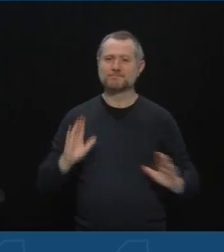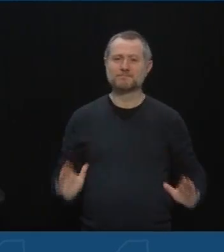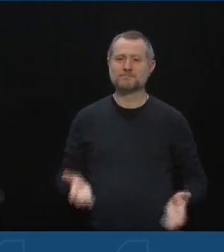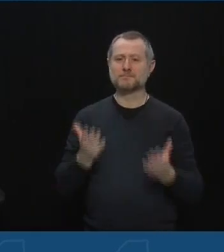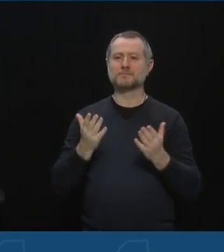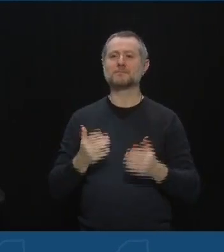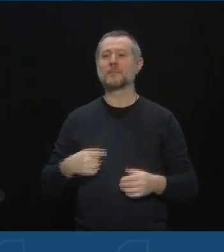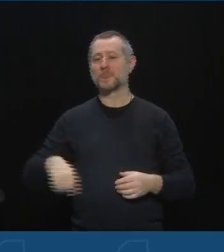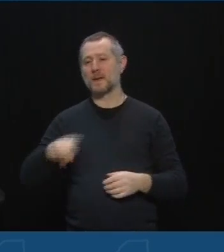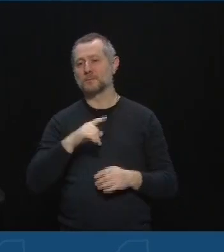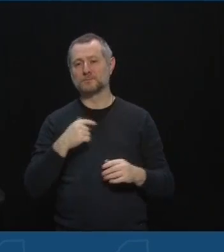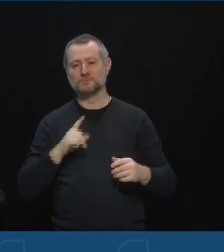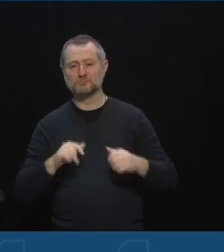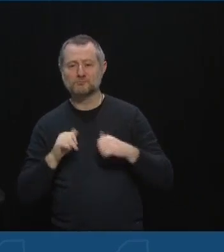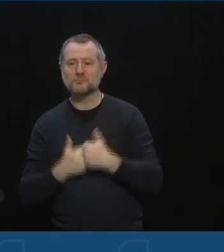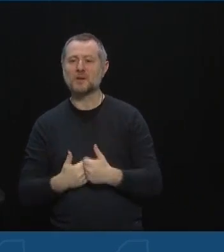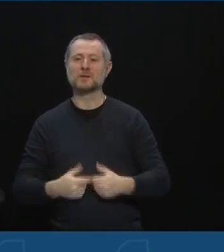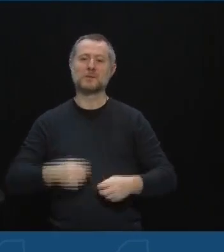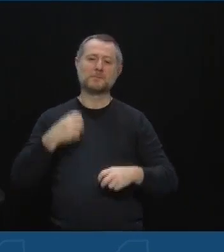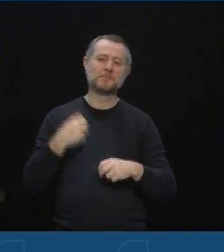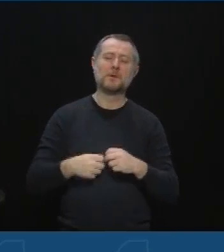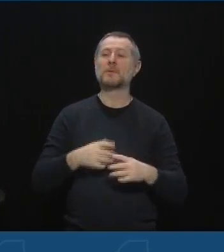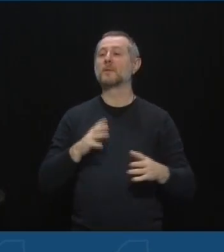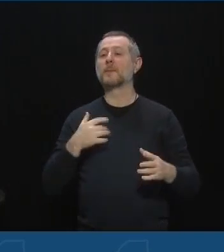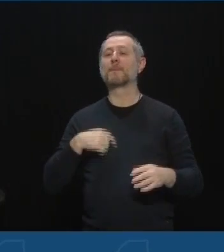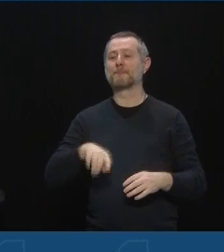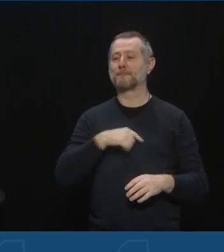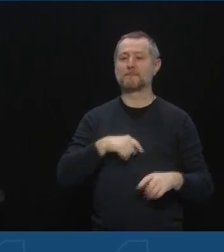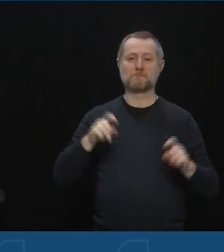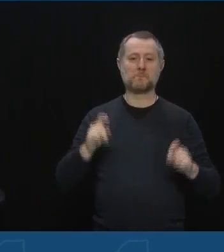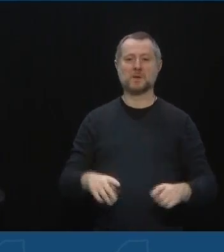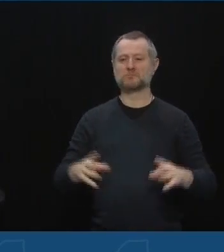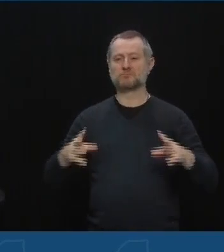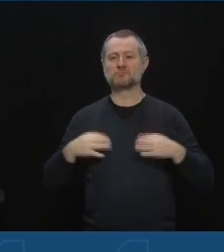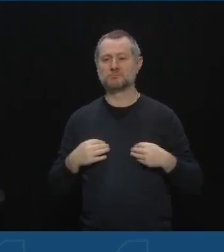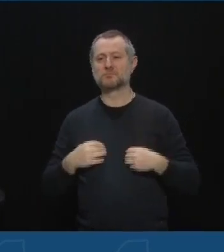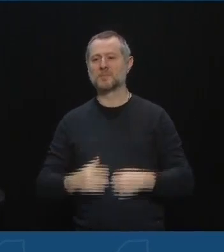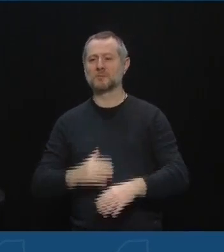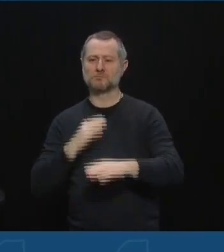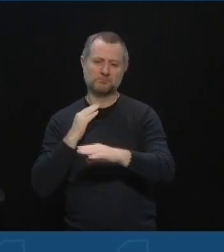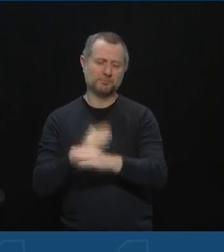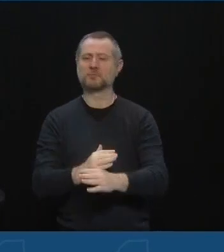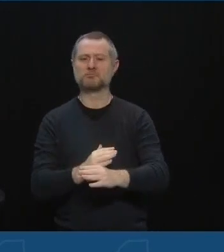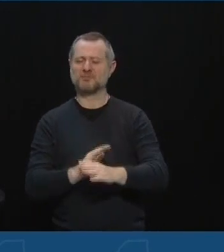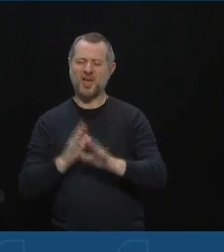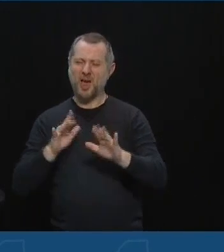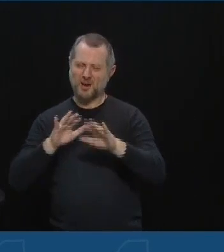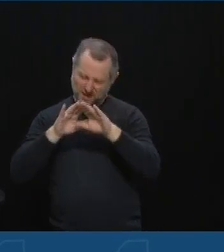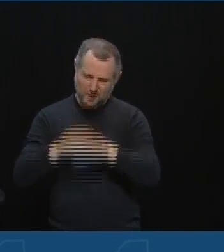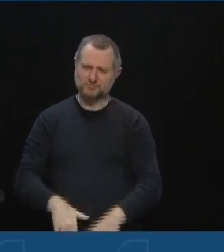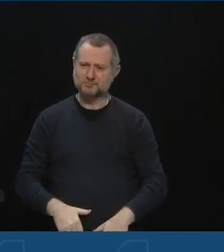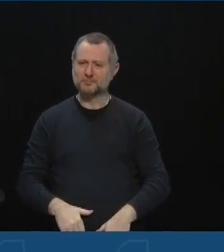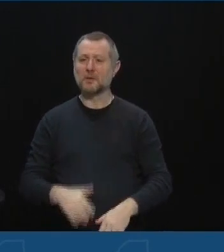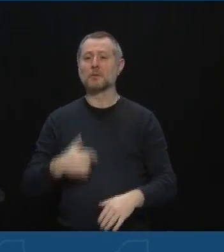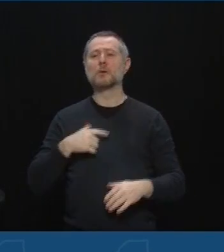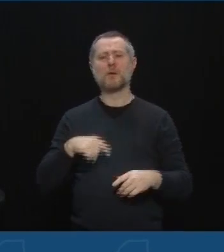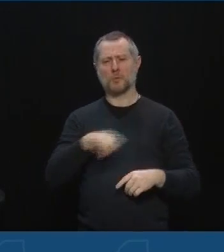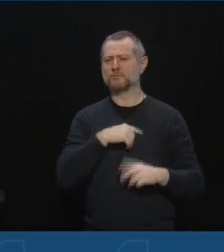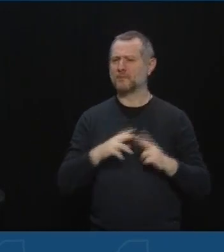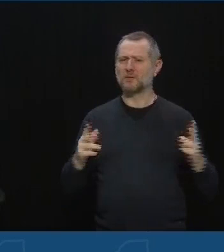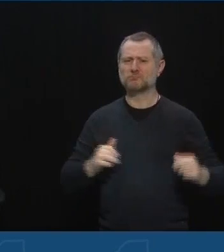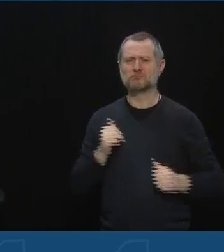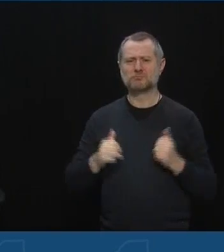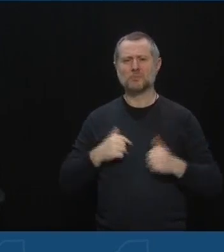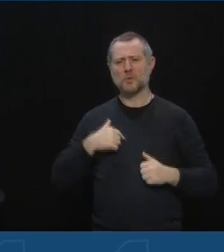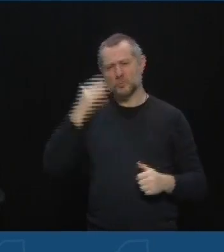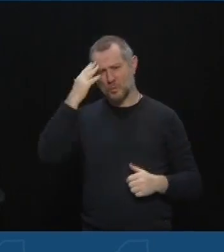time with what we consider to be extraordinary solutions. So this may be ambitious, but you all know me. We're